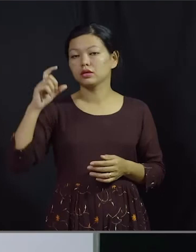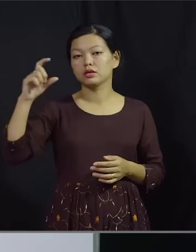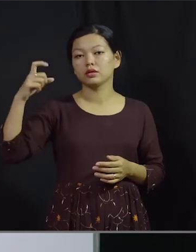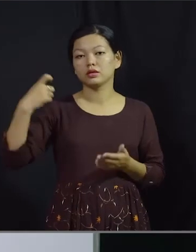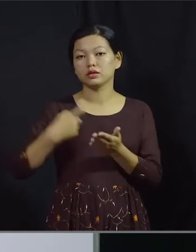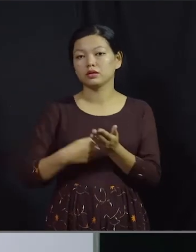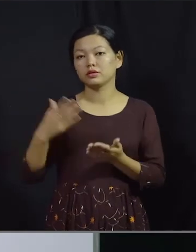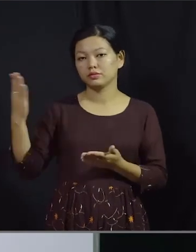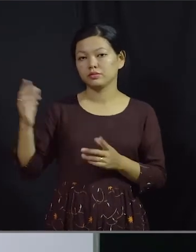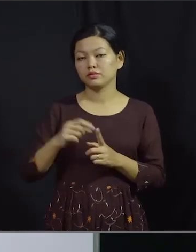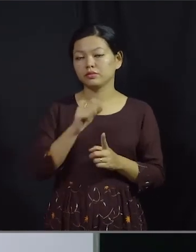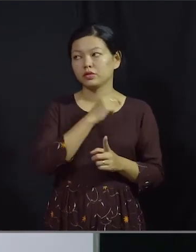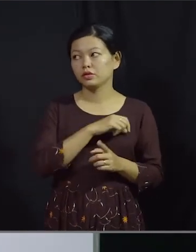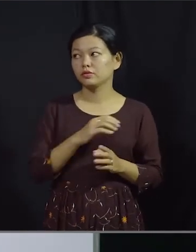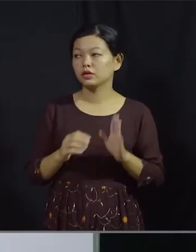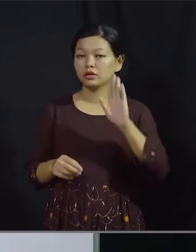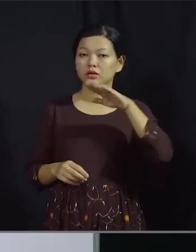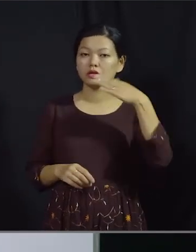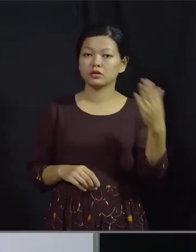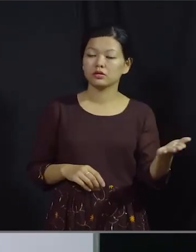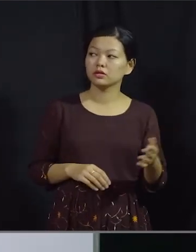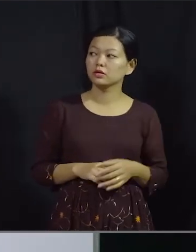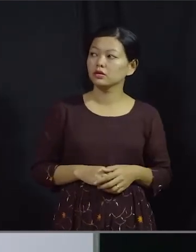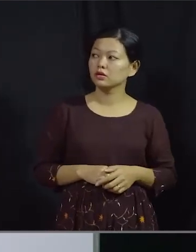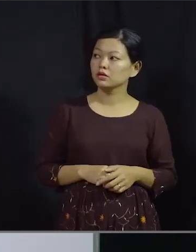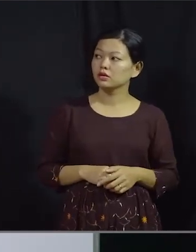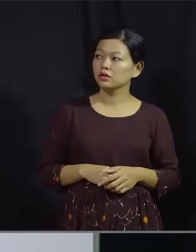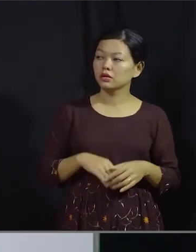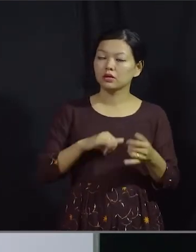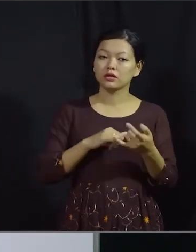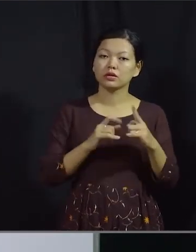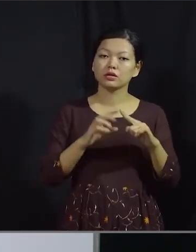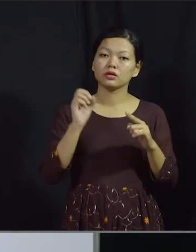side. And on the debit side, you have to stock